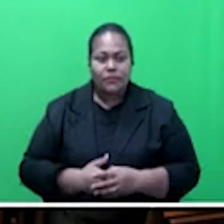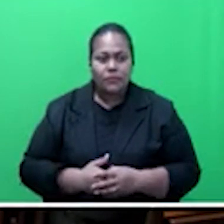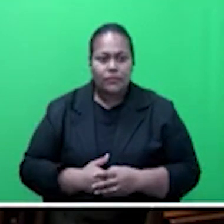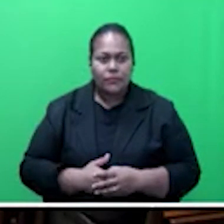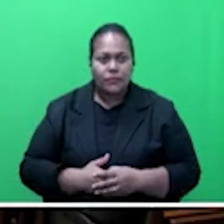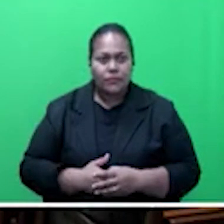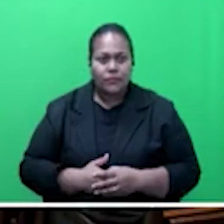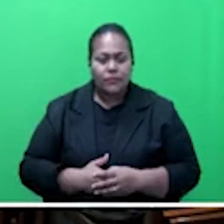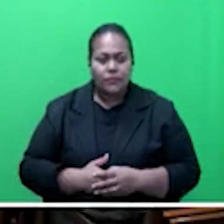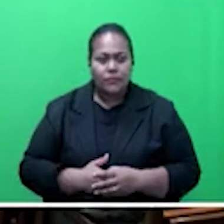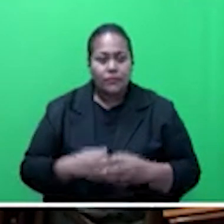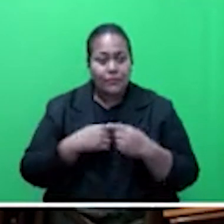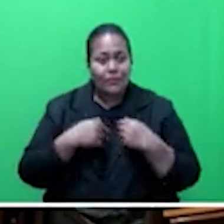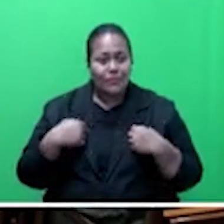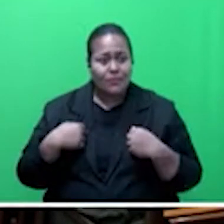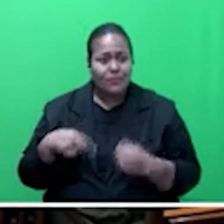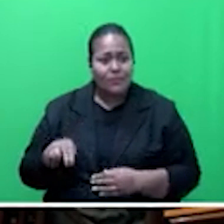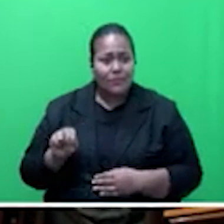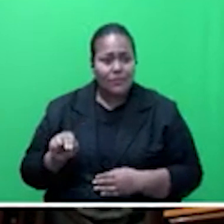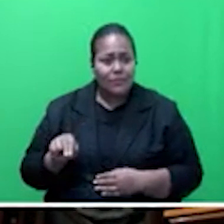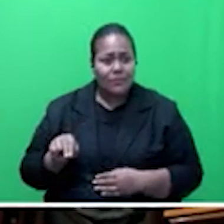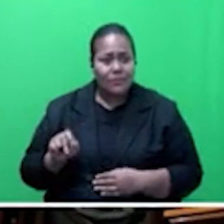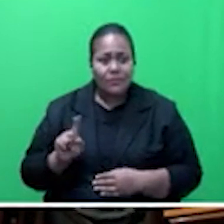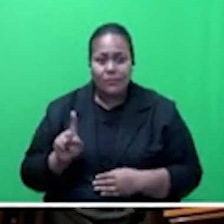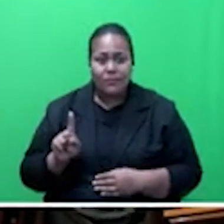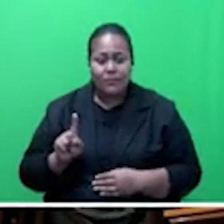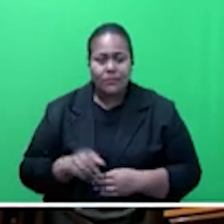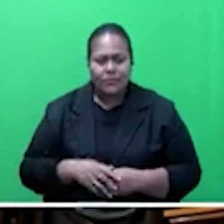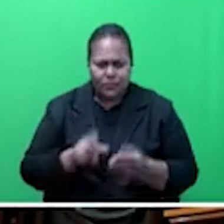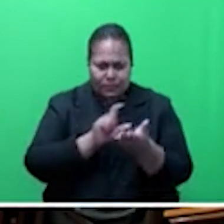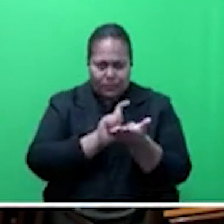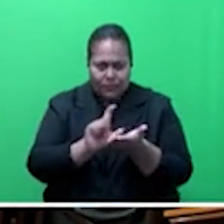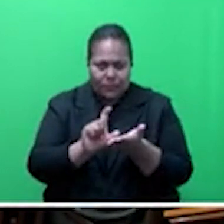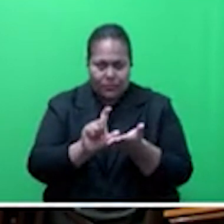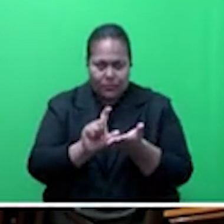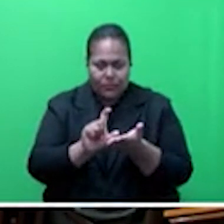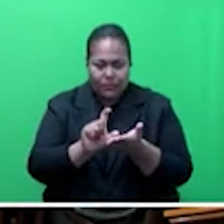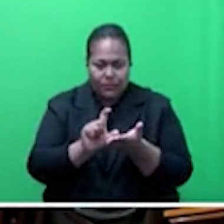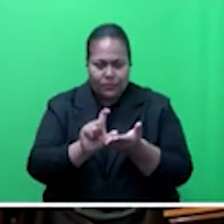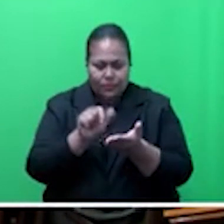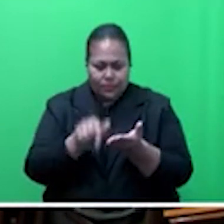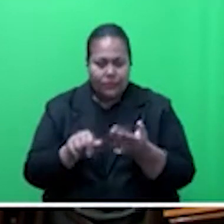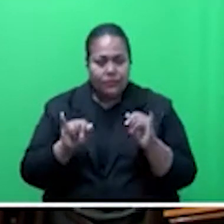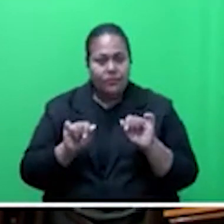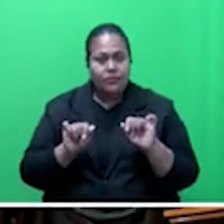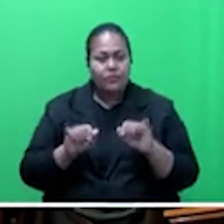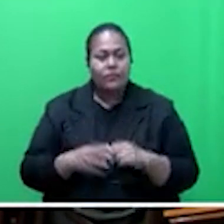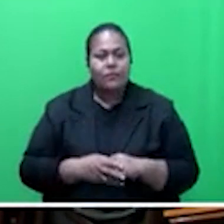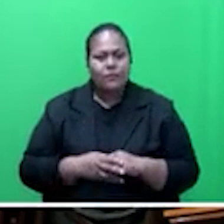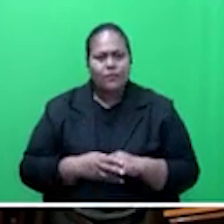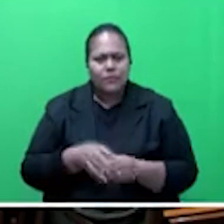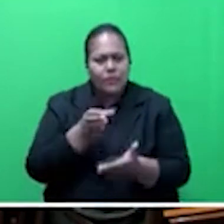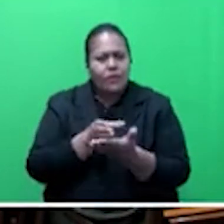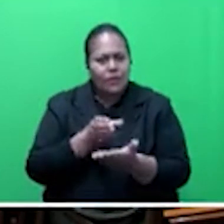we need to have clarification on this, on these types of